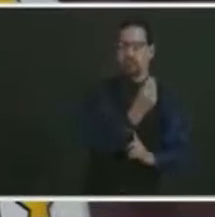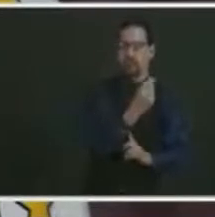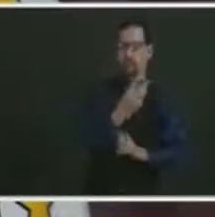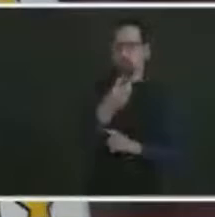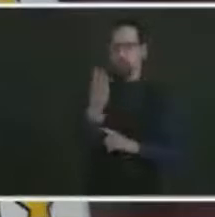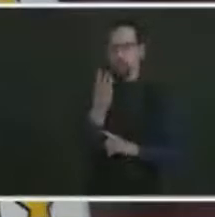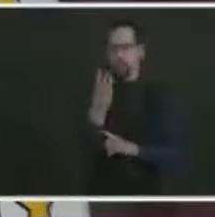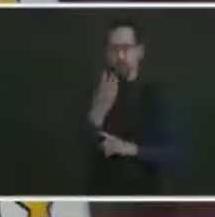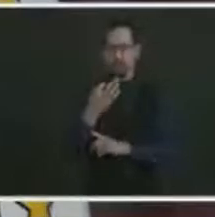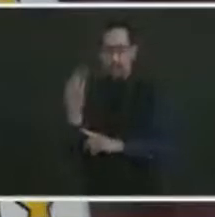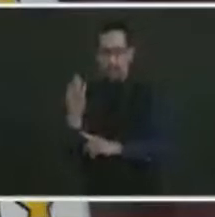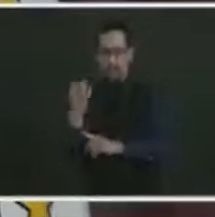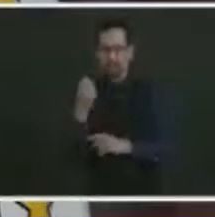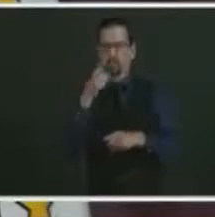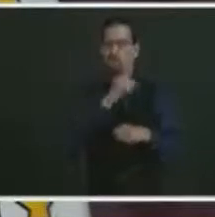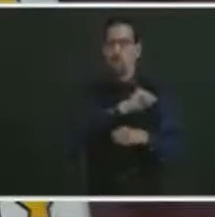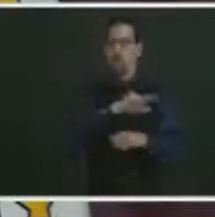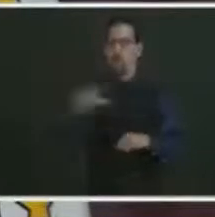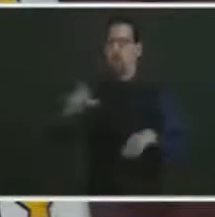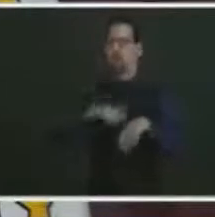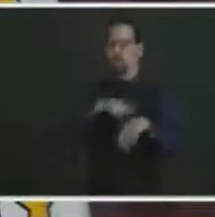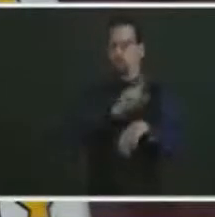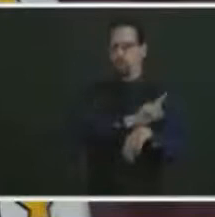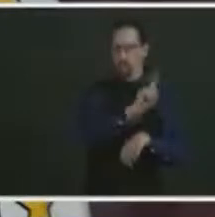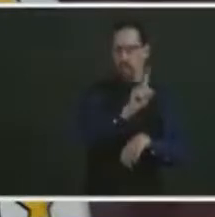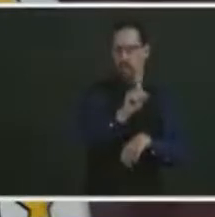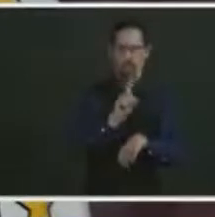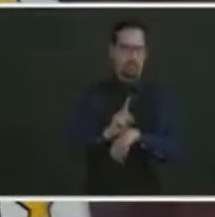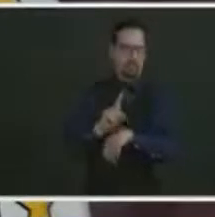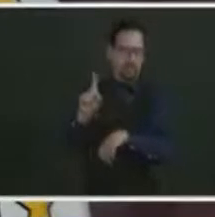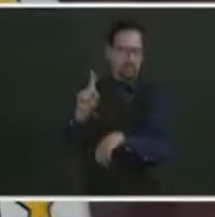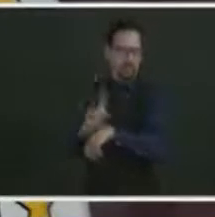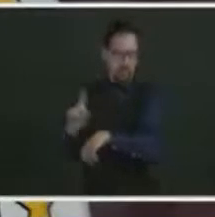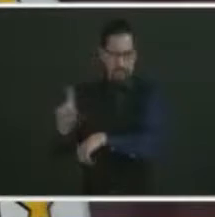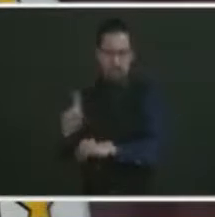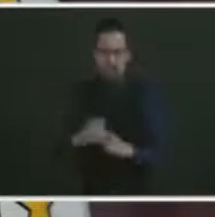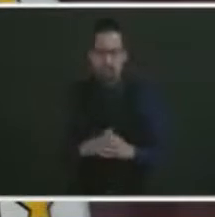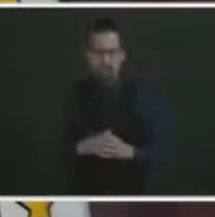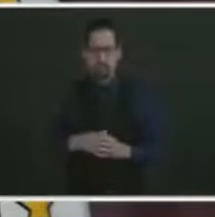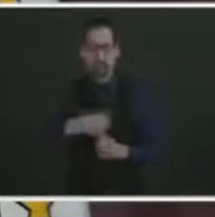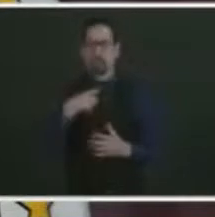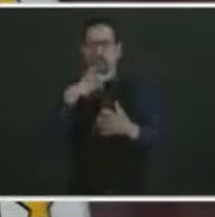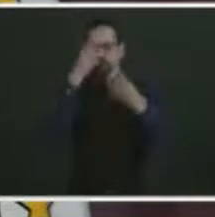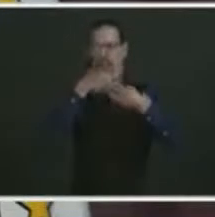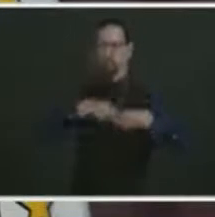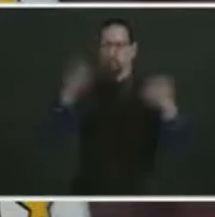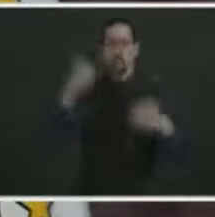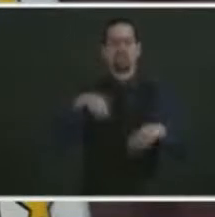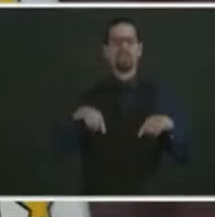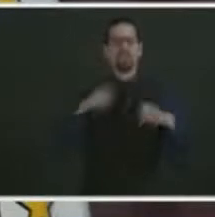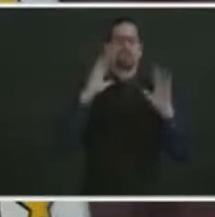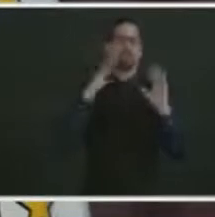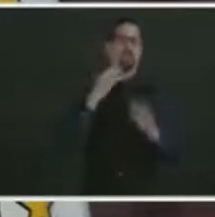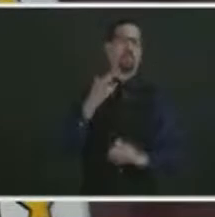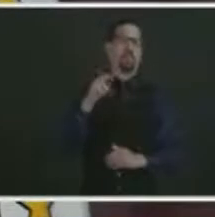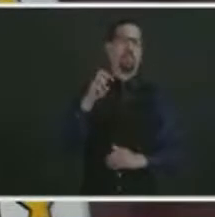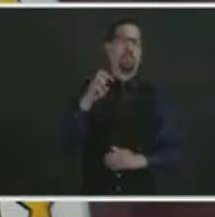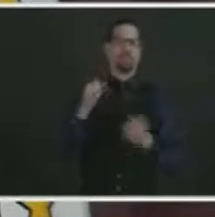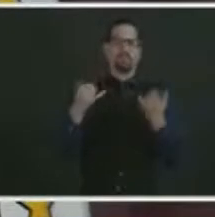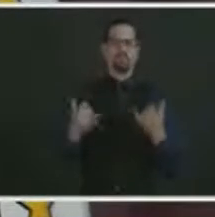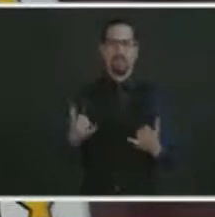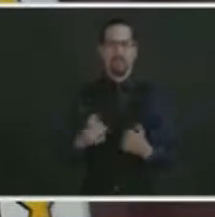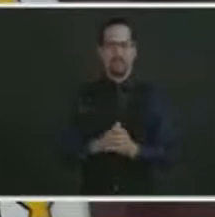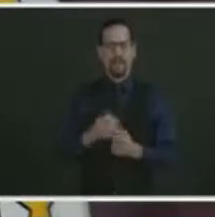1 o'clock. I will say there's a good bit of news coming up in the next few days and next week as